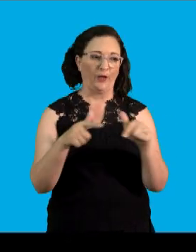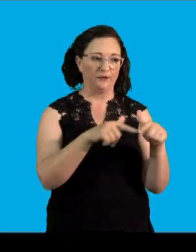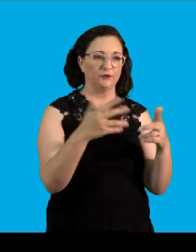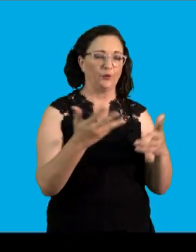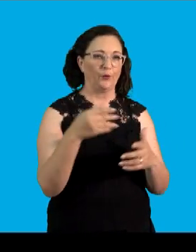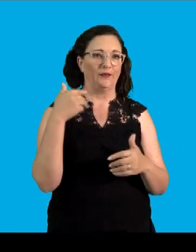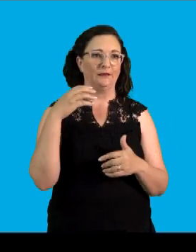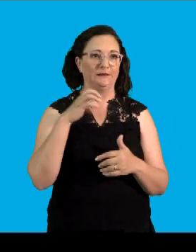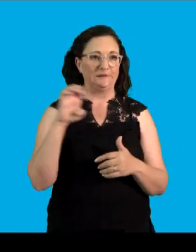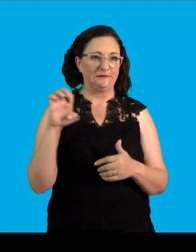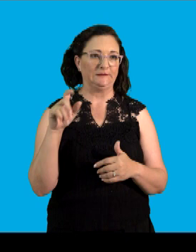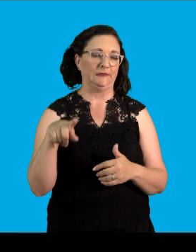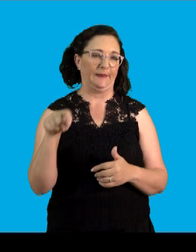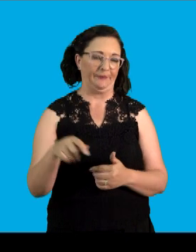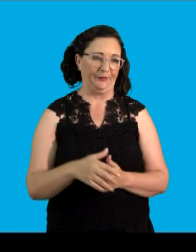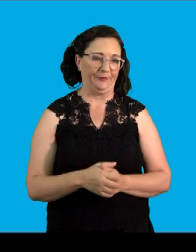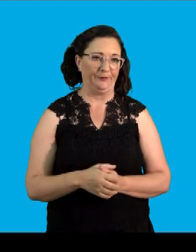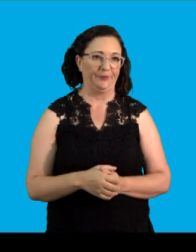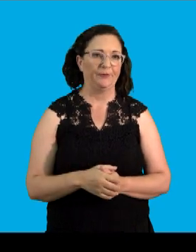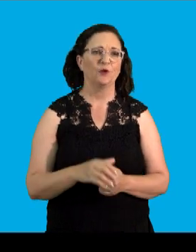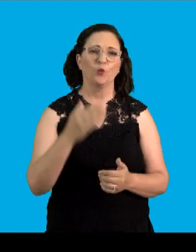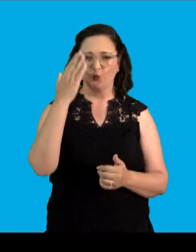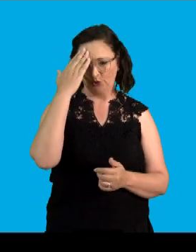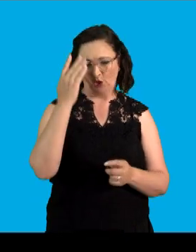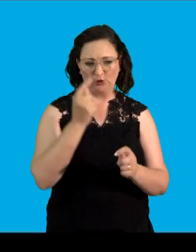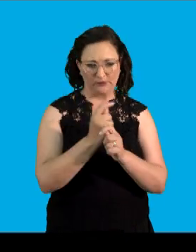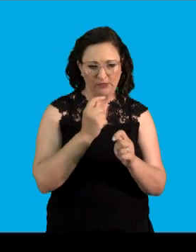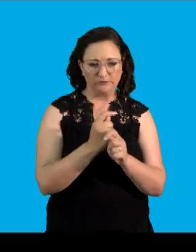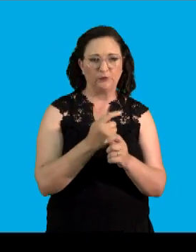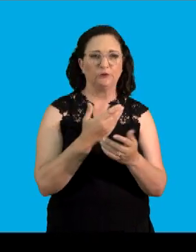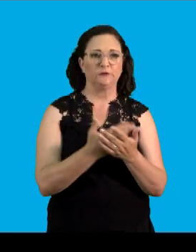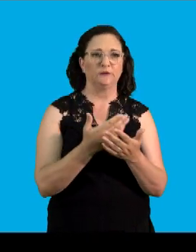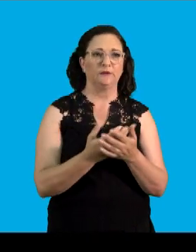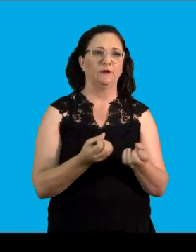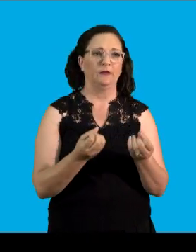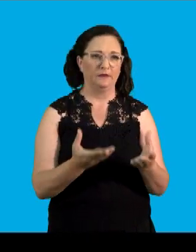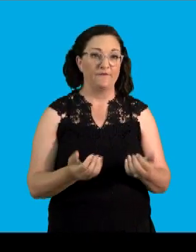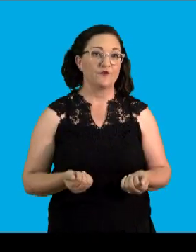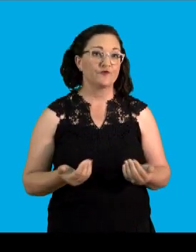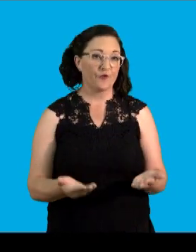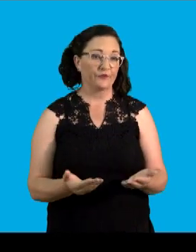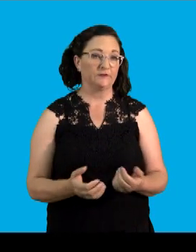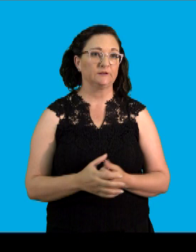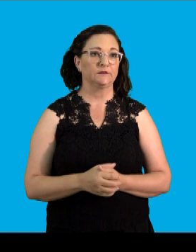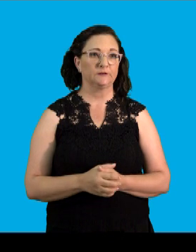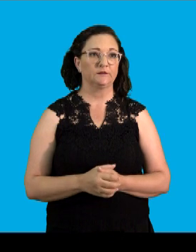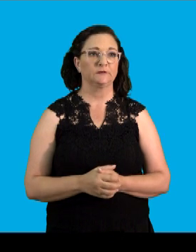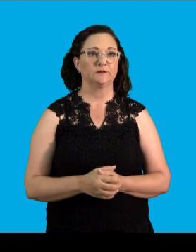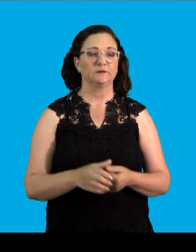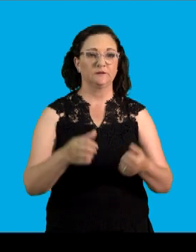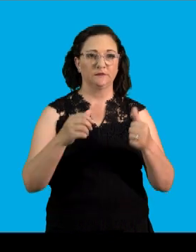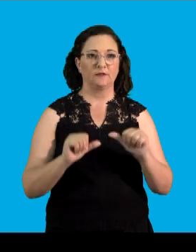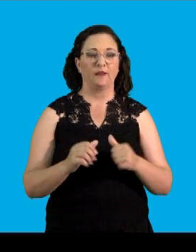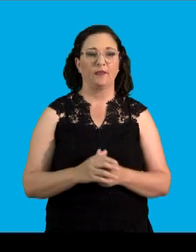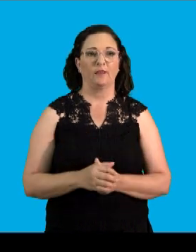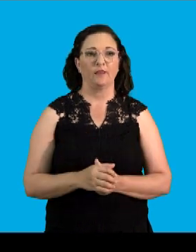the Eastern Cape. We know that they are a transport. They provide transportation, or they provide services. All right,